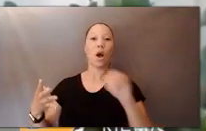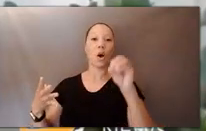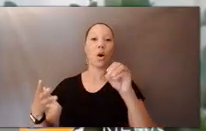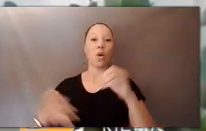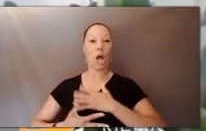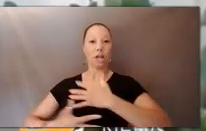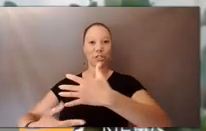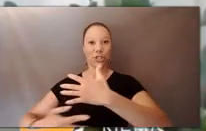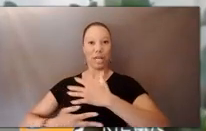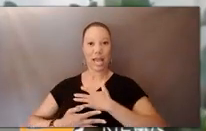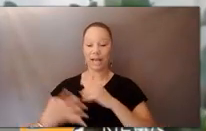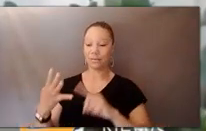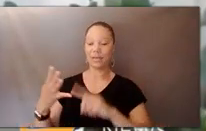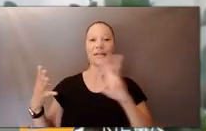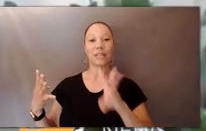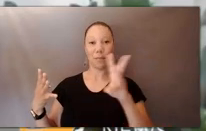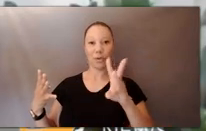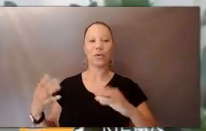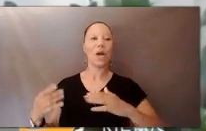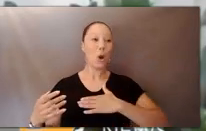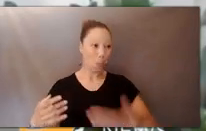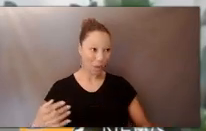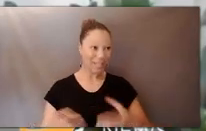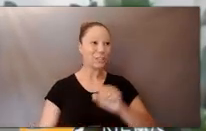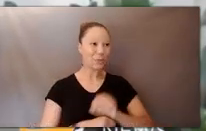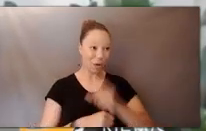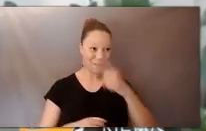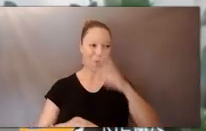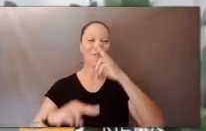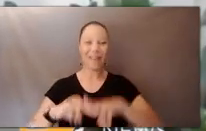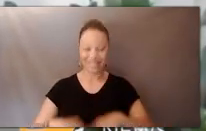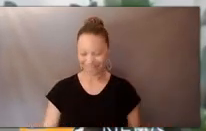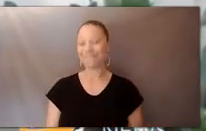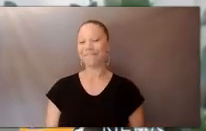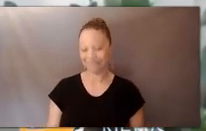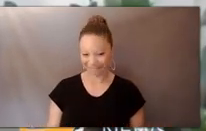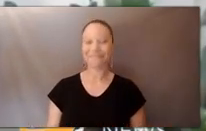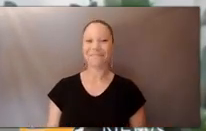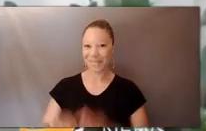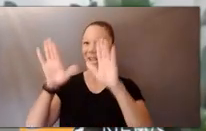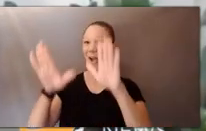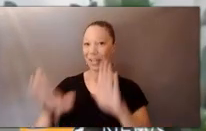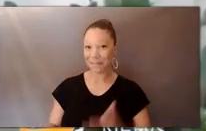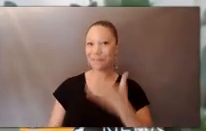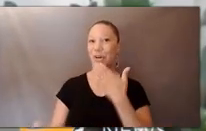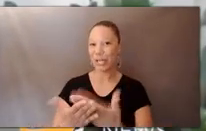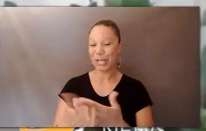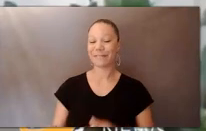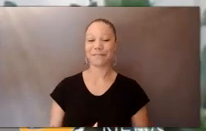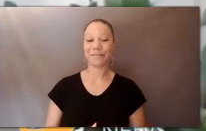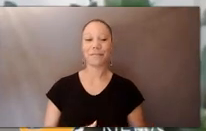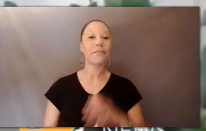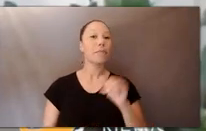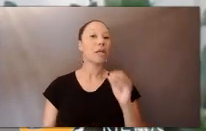oxygenate, and the W is willing to work for fun. Willing to work for fun. That's awesome. Very good. Okay.